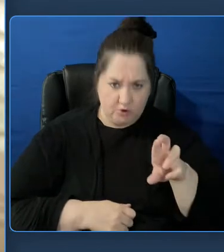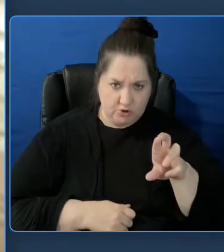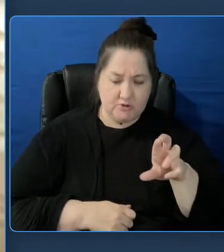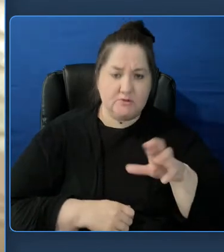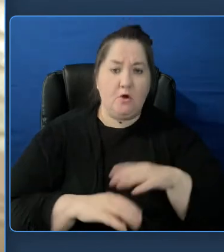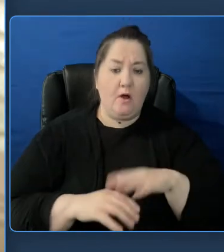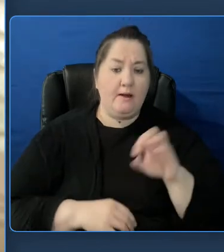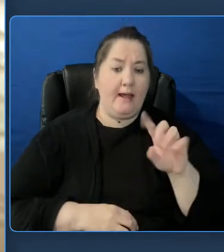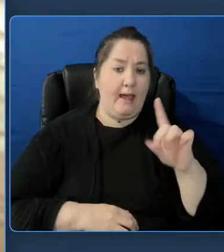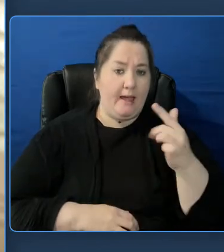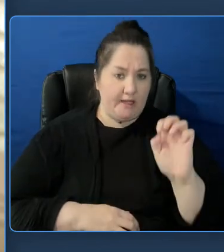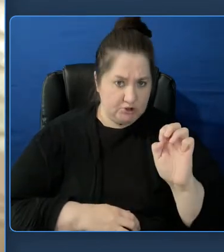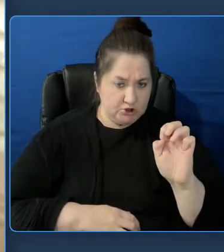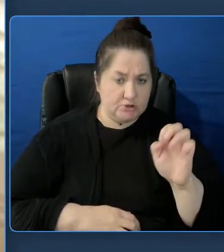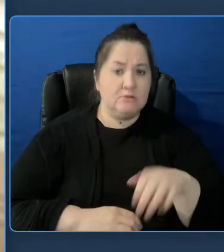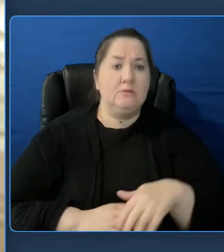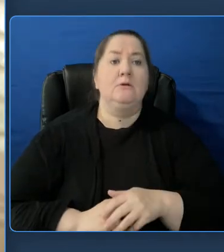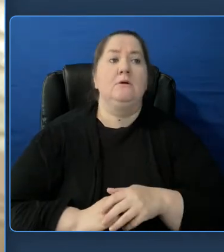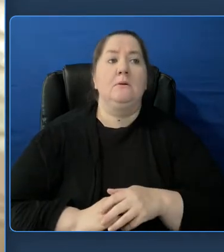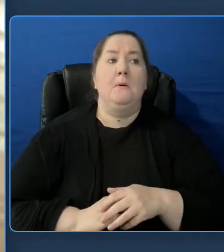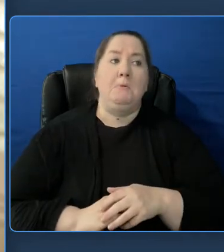edge.